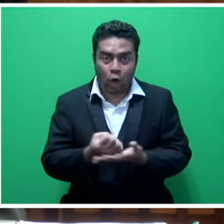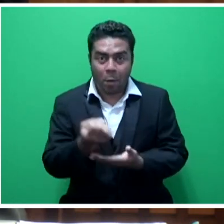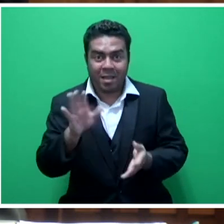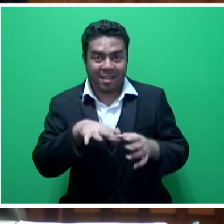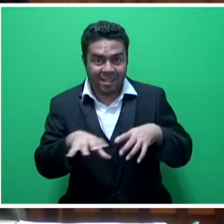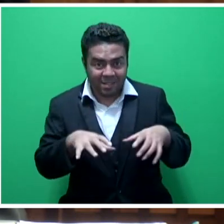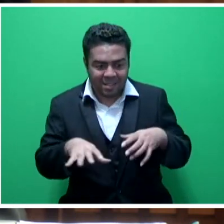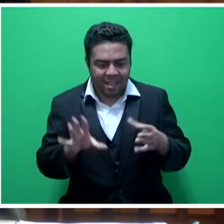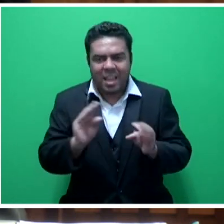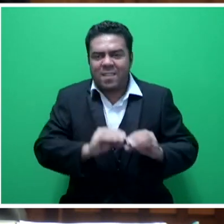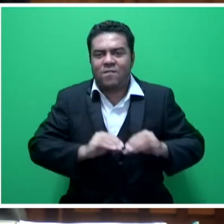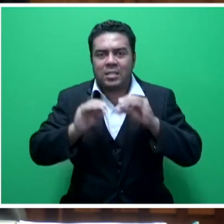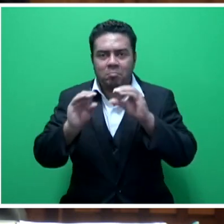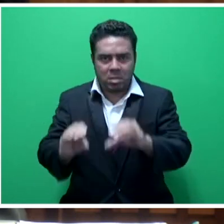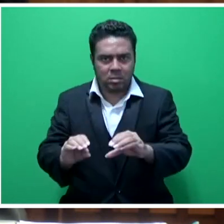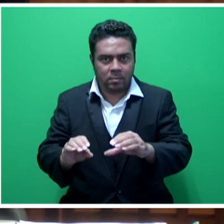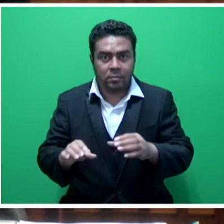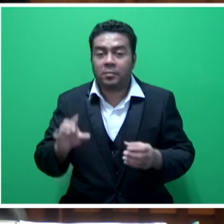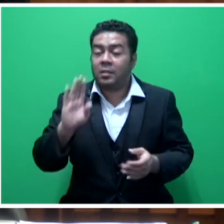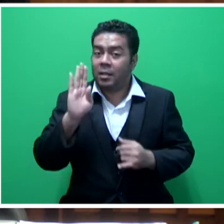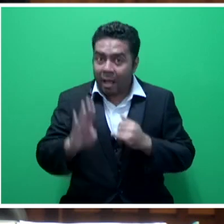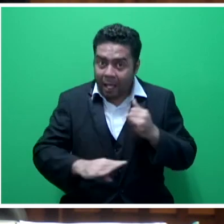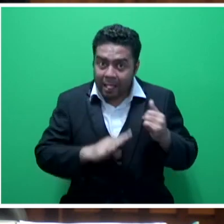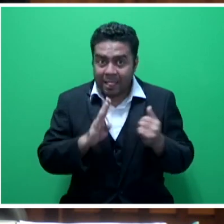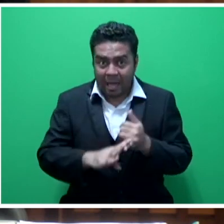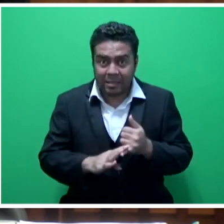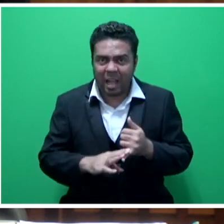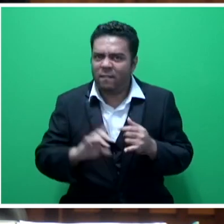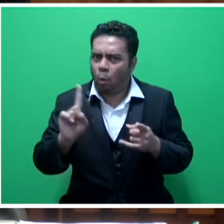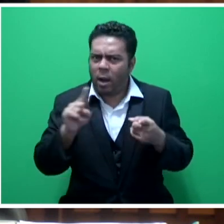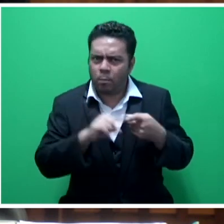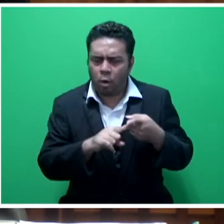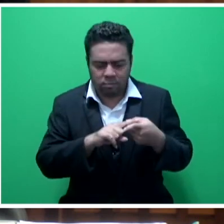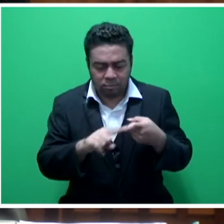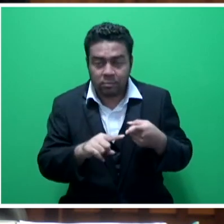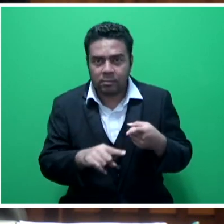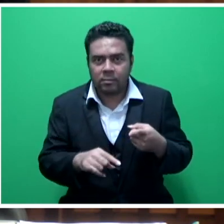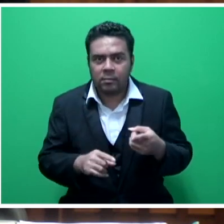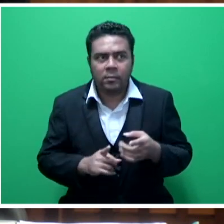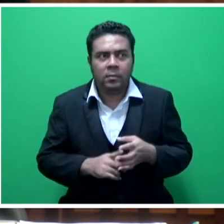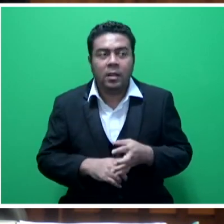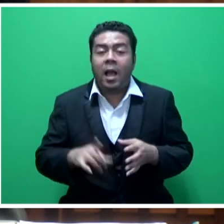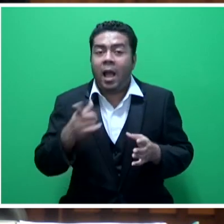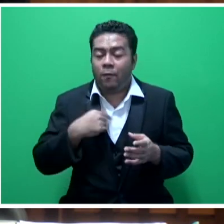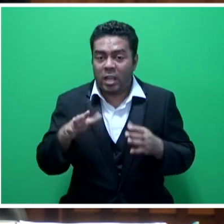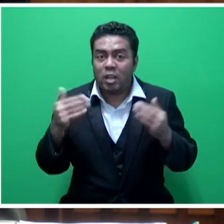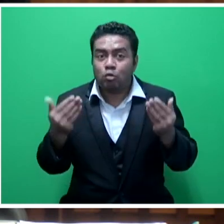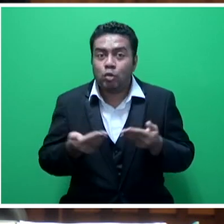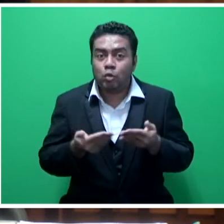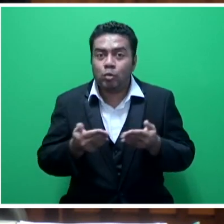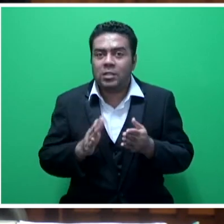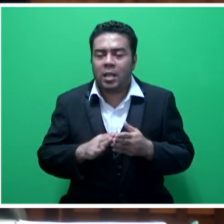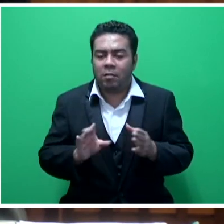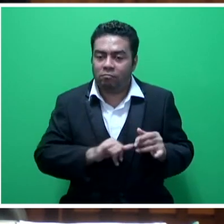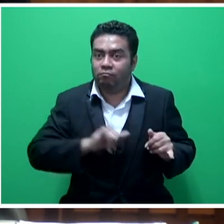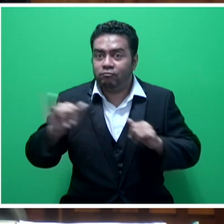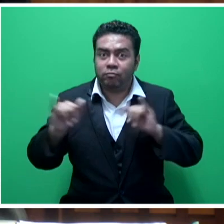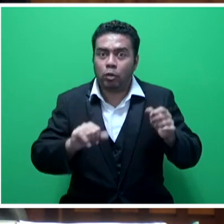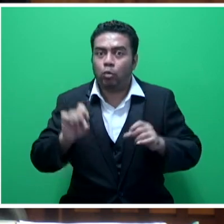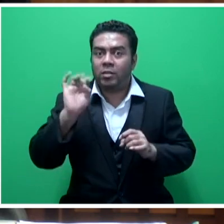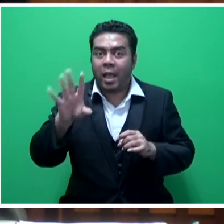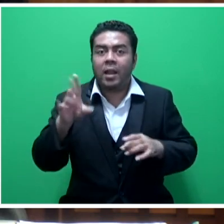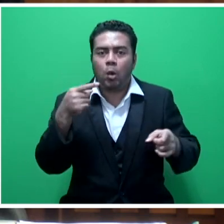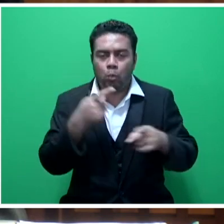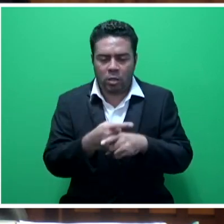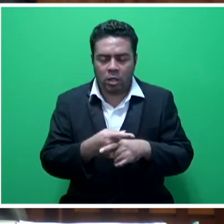investments. Mr. Speaker, so last but not least, I've only got one page left. It has introduced and grown freight flights to 10 a week